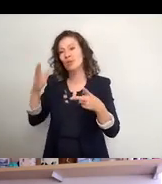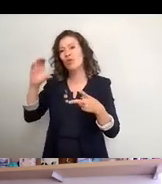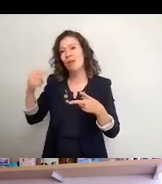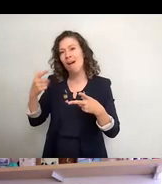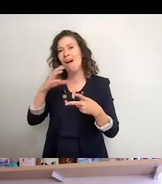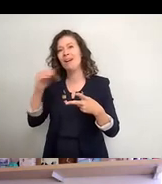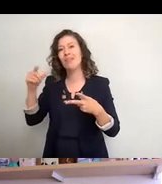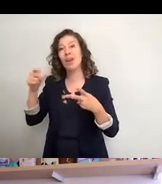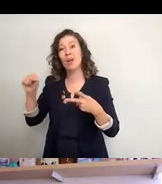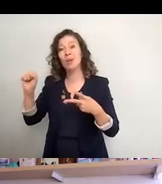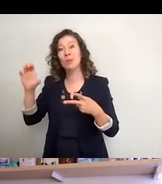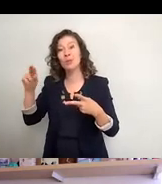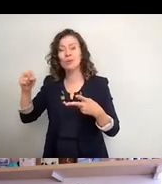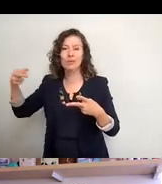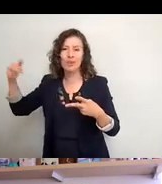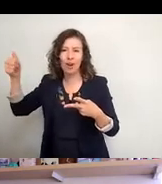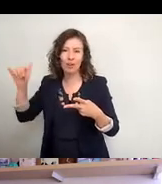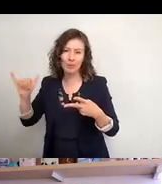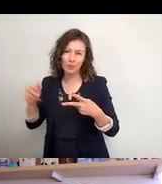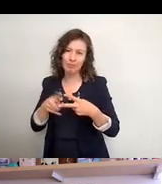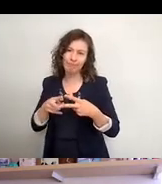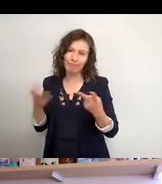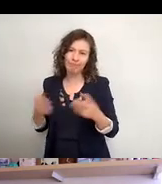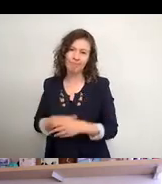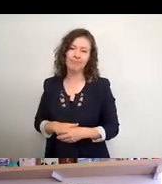linguistic scores as well.